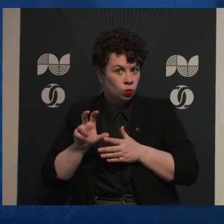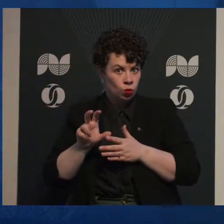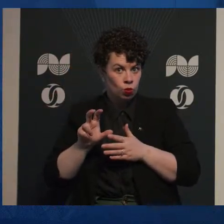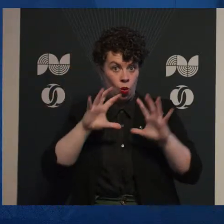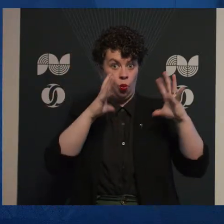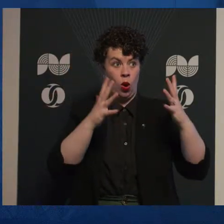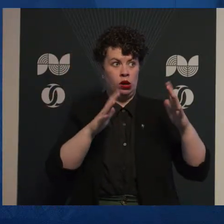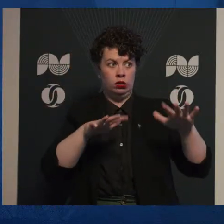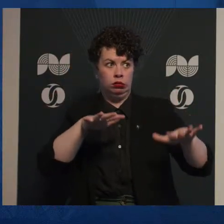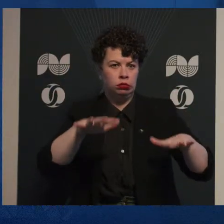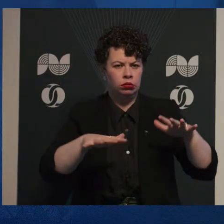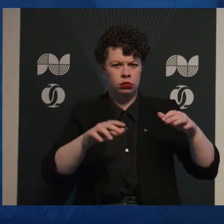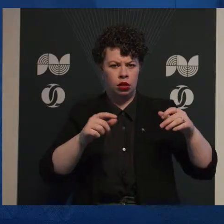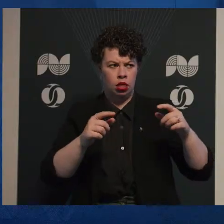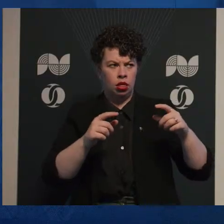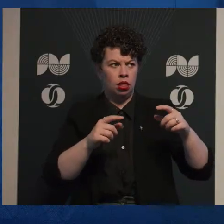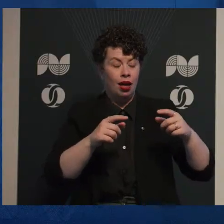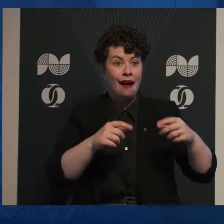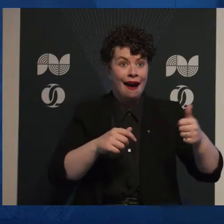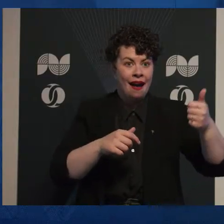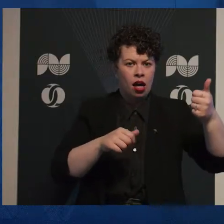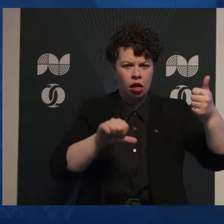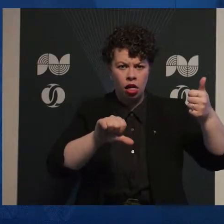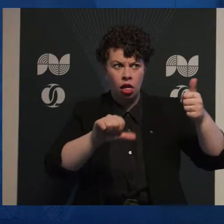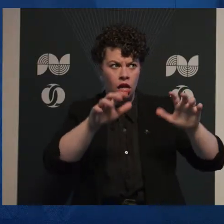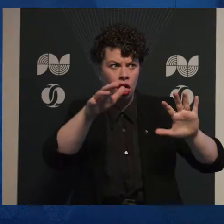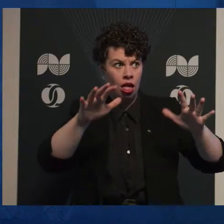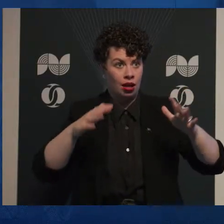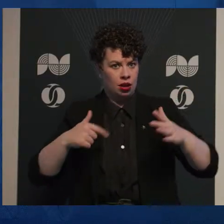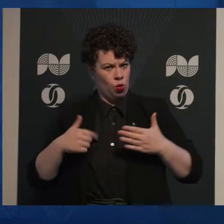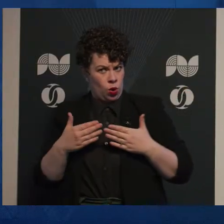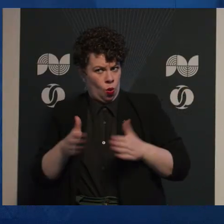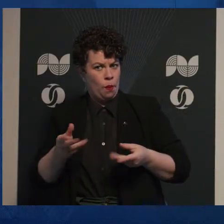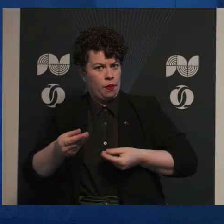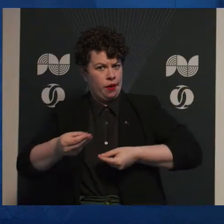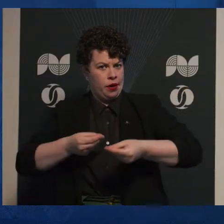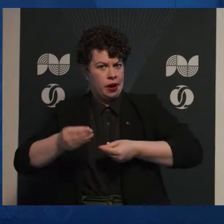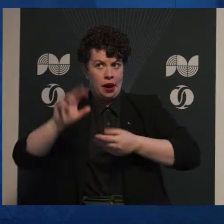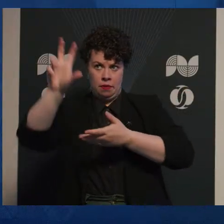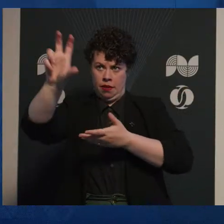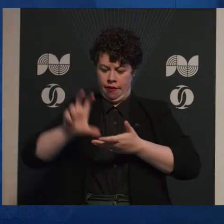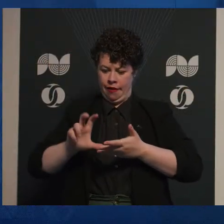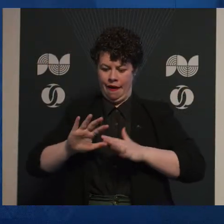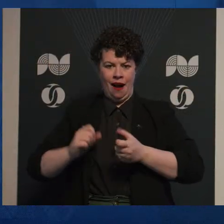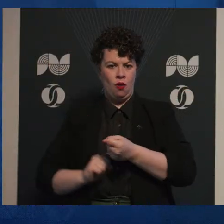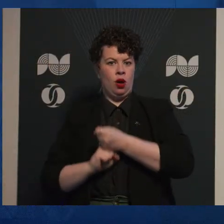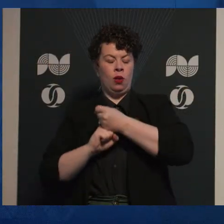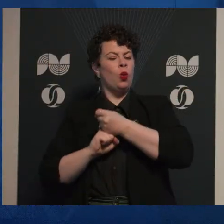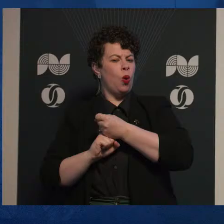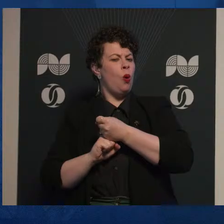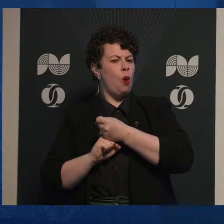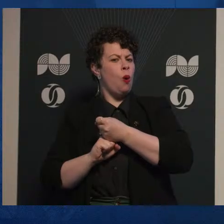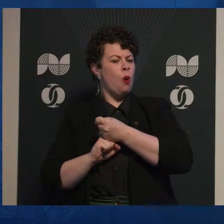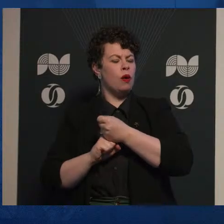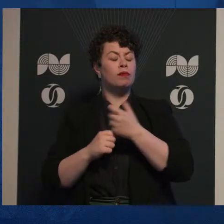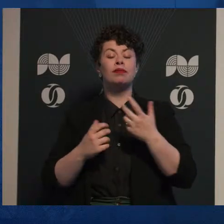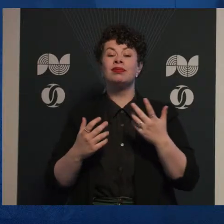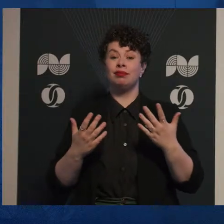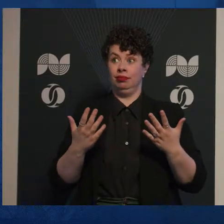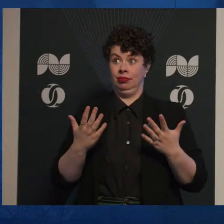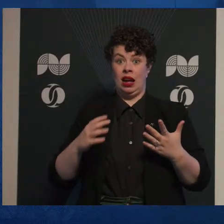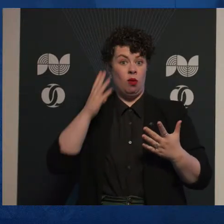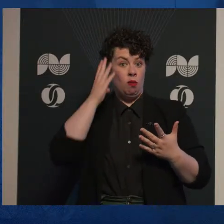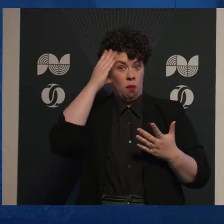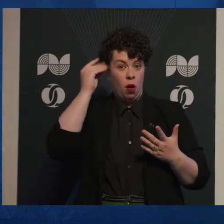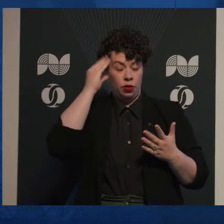world and how it's affecting such a small and open economy like Moldova. And of course, I mean, Moldova today is navigating overlapping